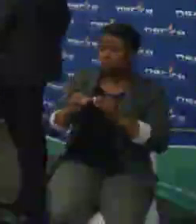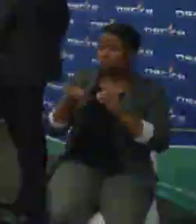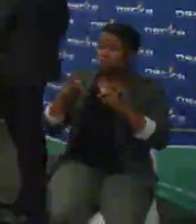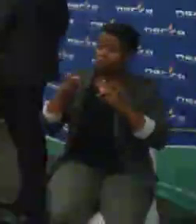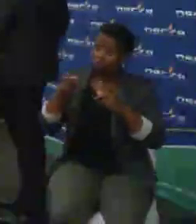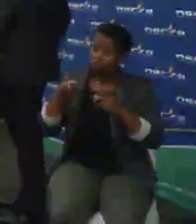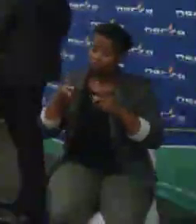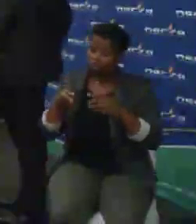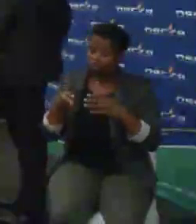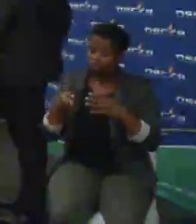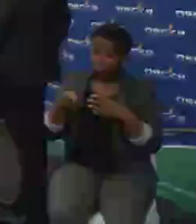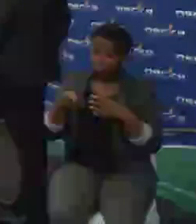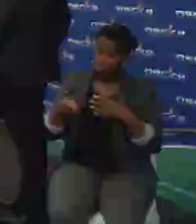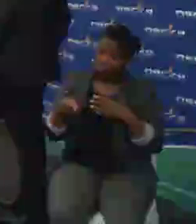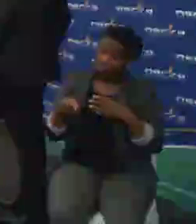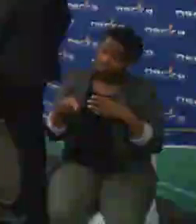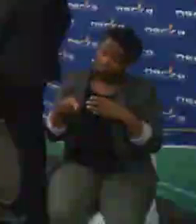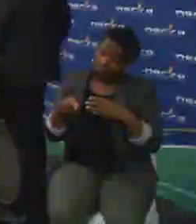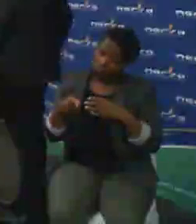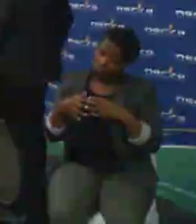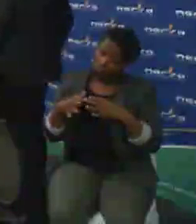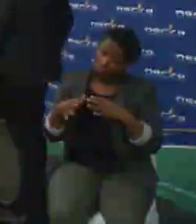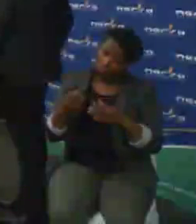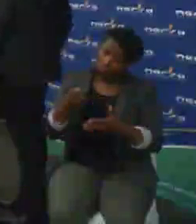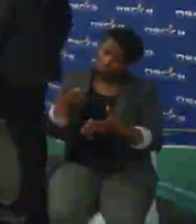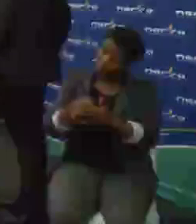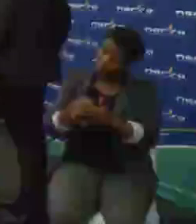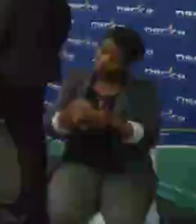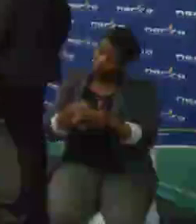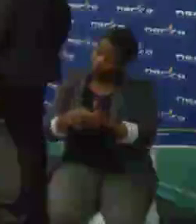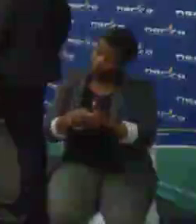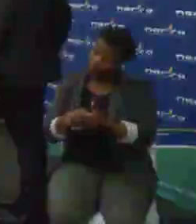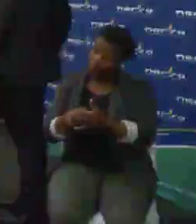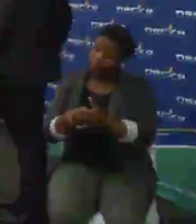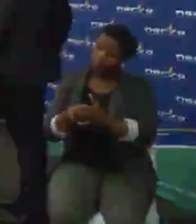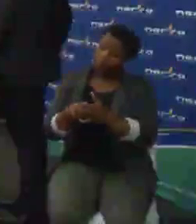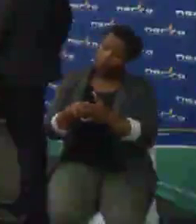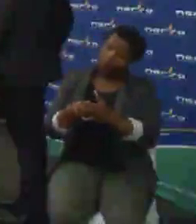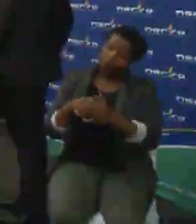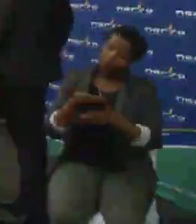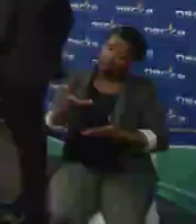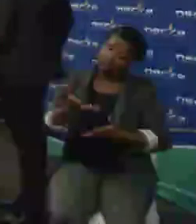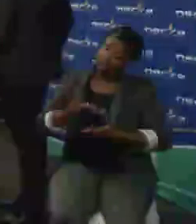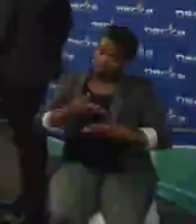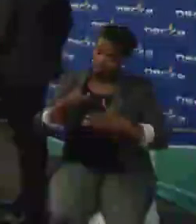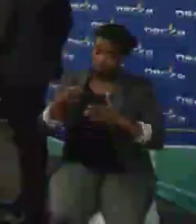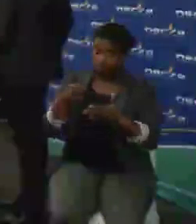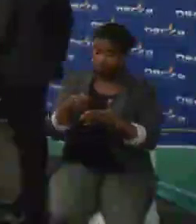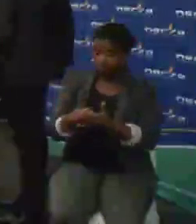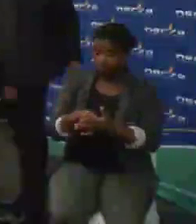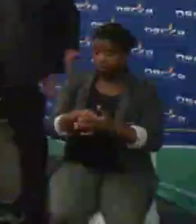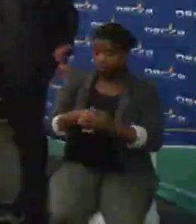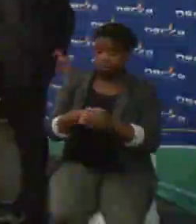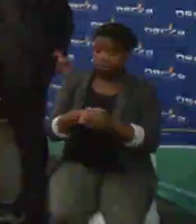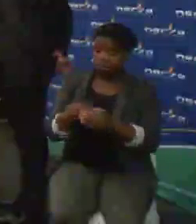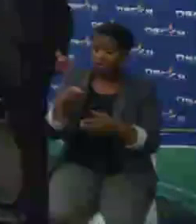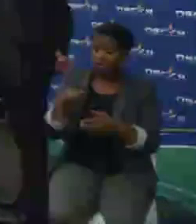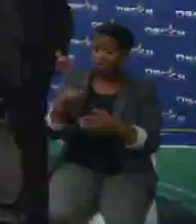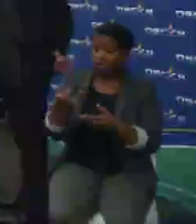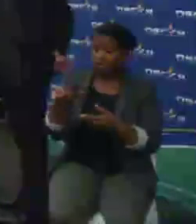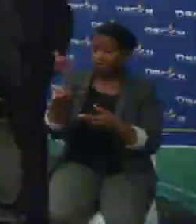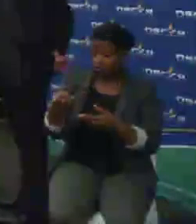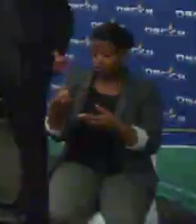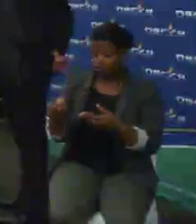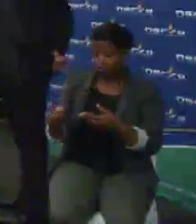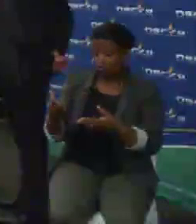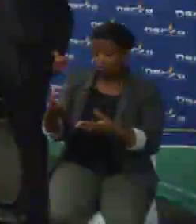willingness to buy and the affordability support, the means to buy. So if you could provide us